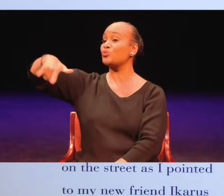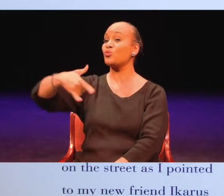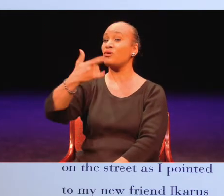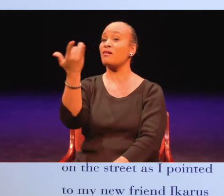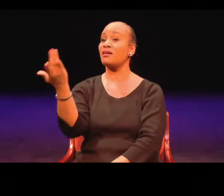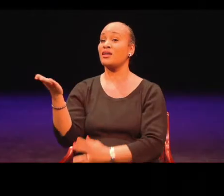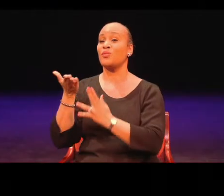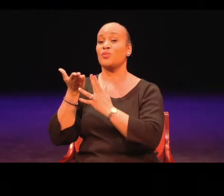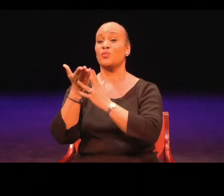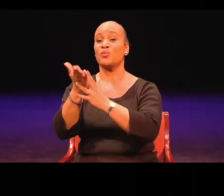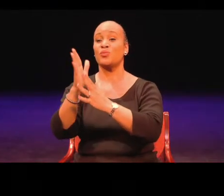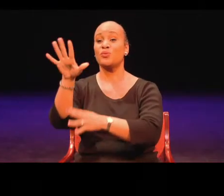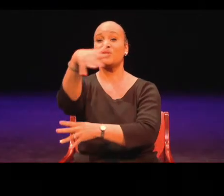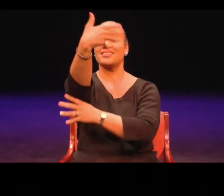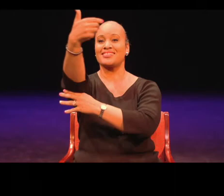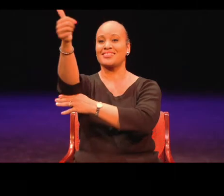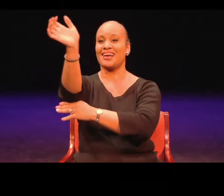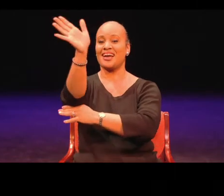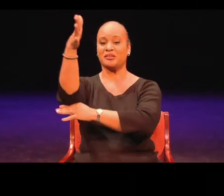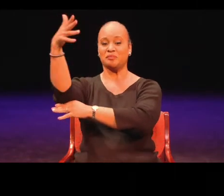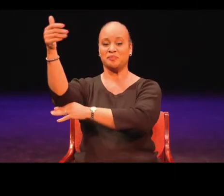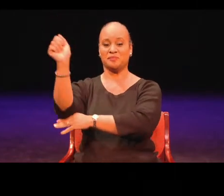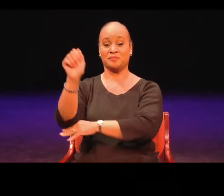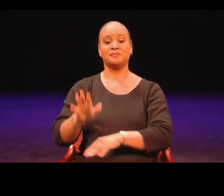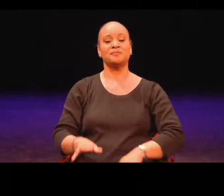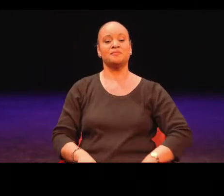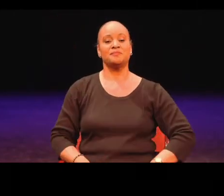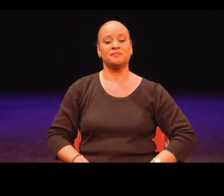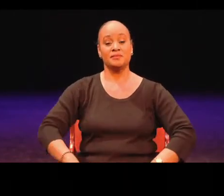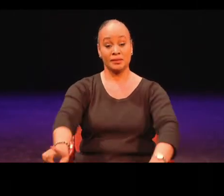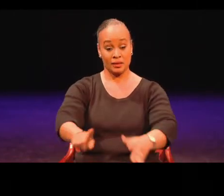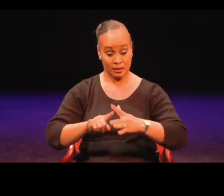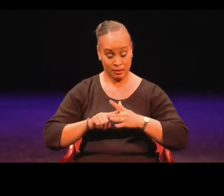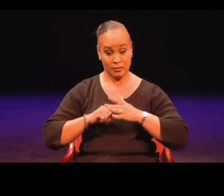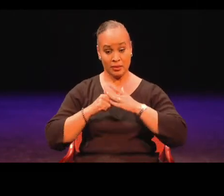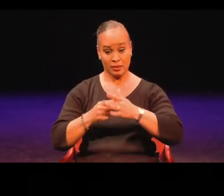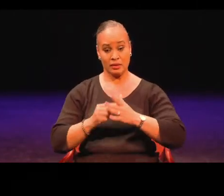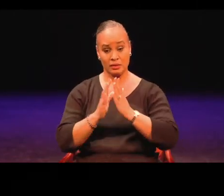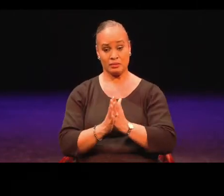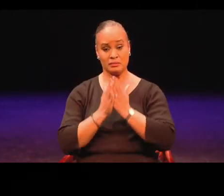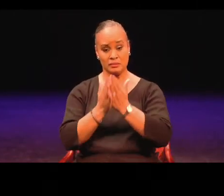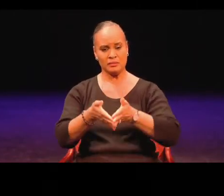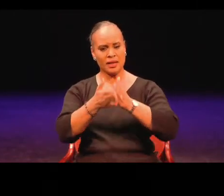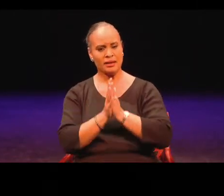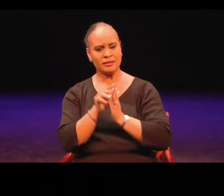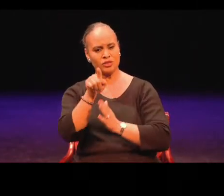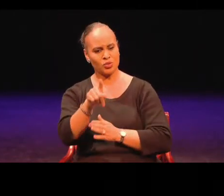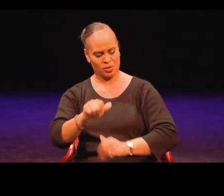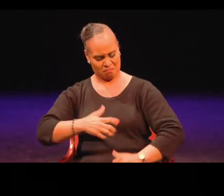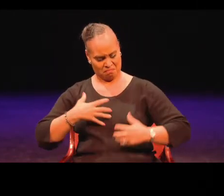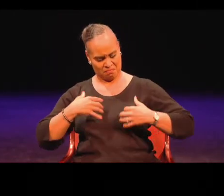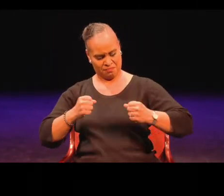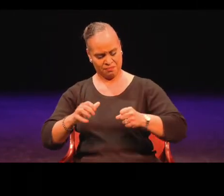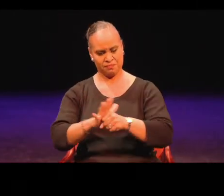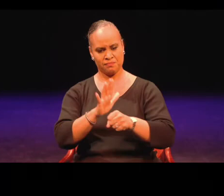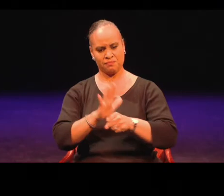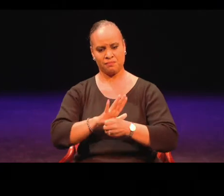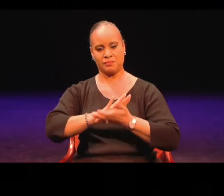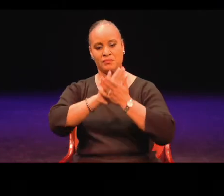sky. At the beginning of the reading of this book, I asked you if you were brave enough to be your own